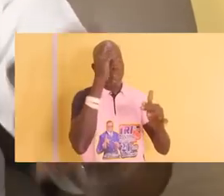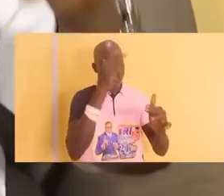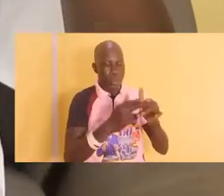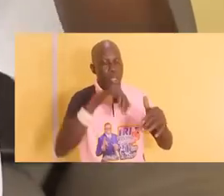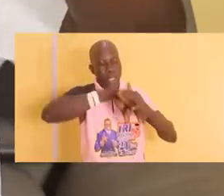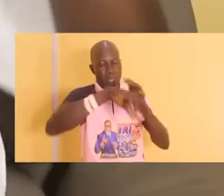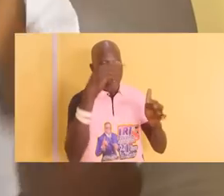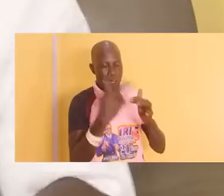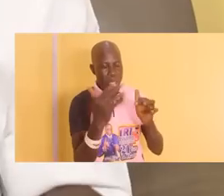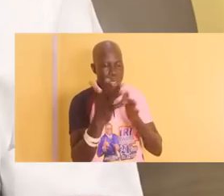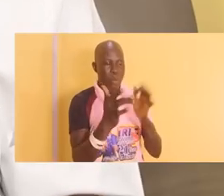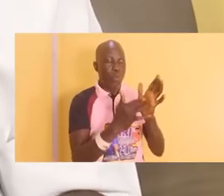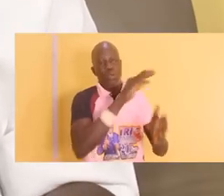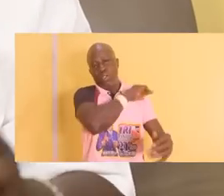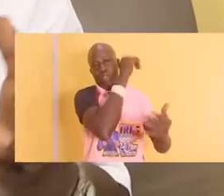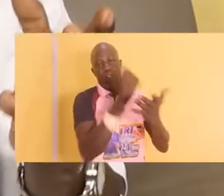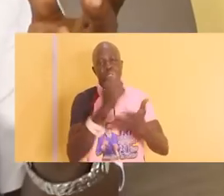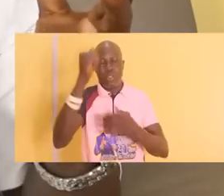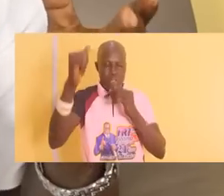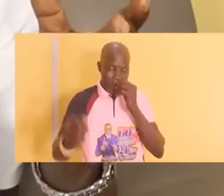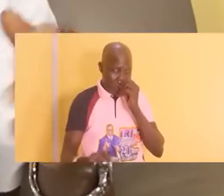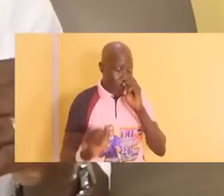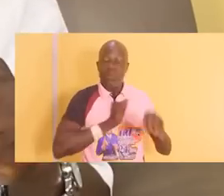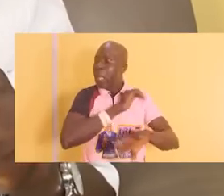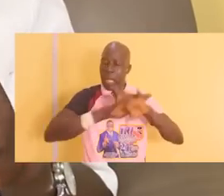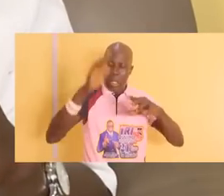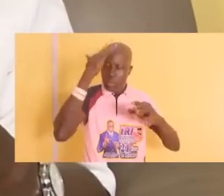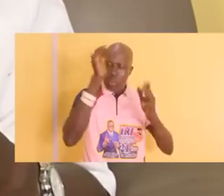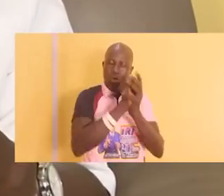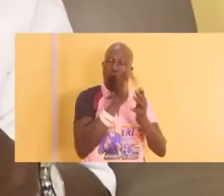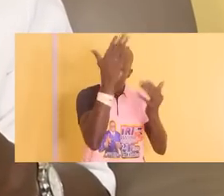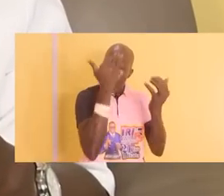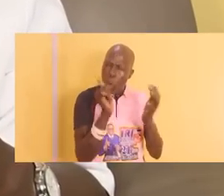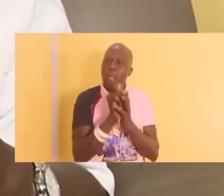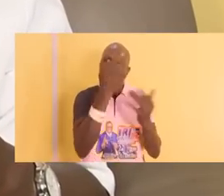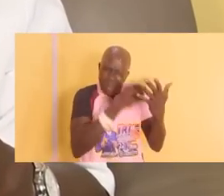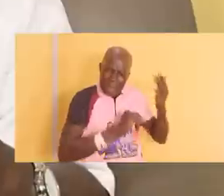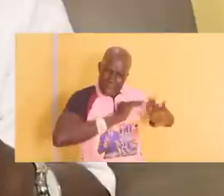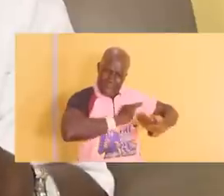In the name of Jesus. You call Jesus. I don't know what delayed them in your